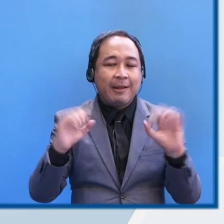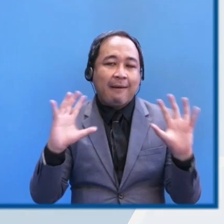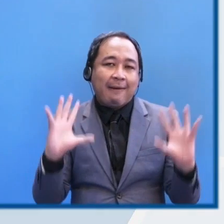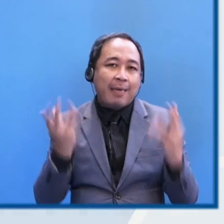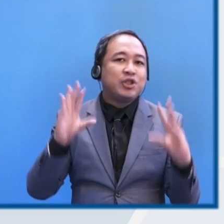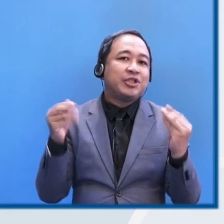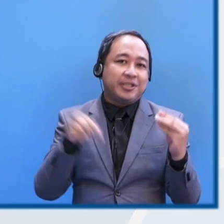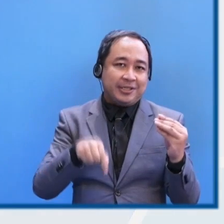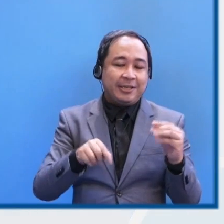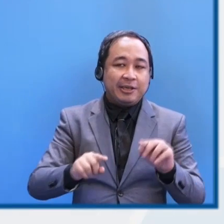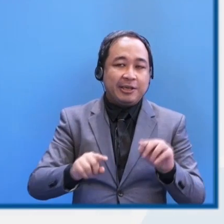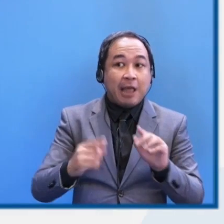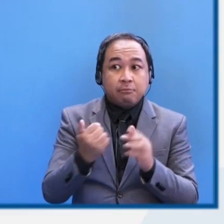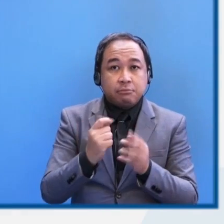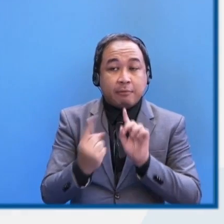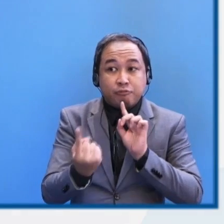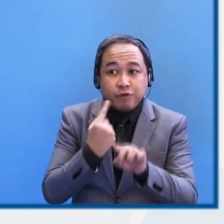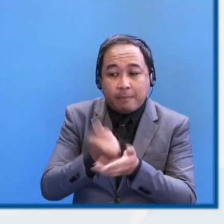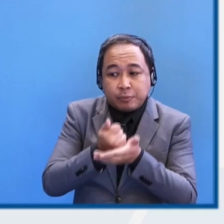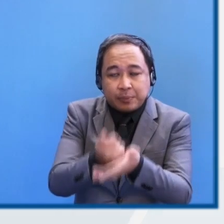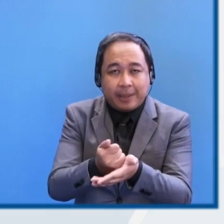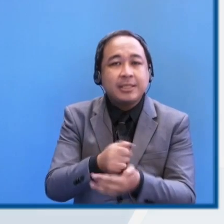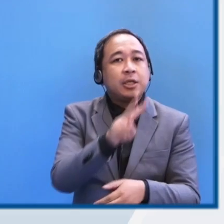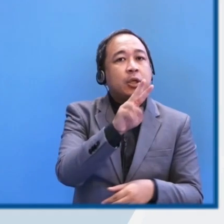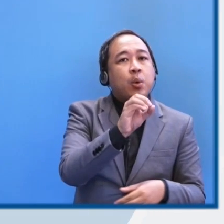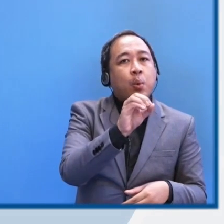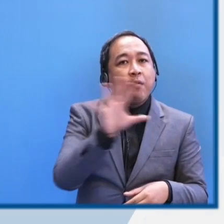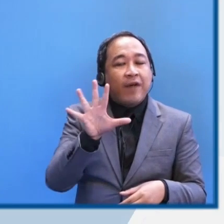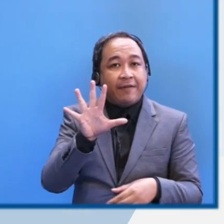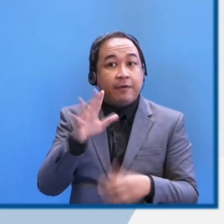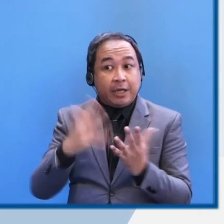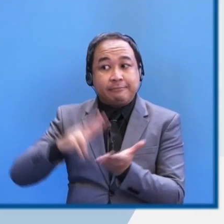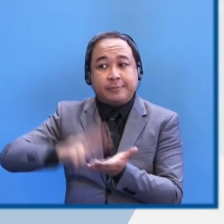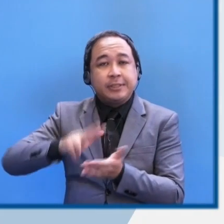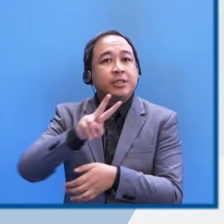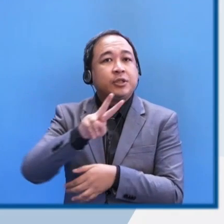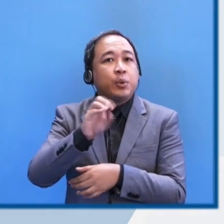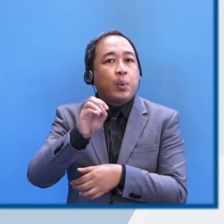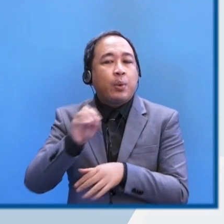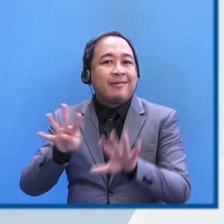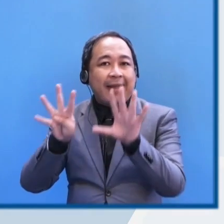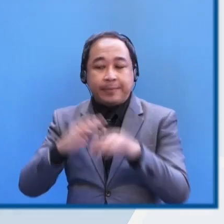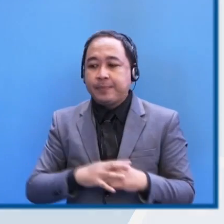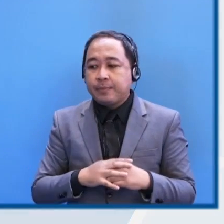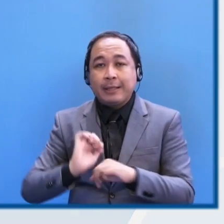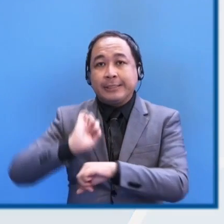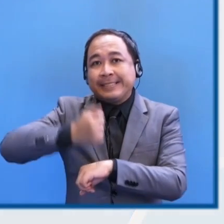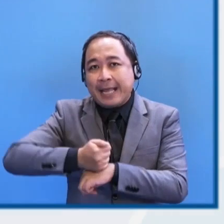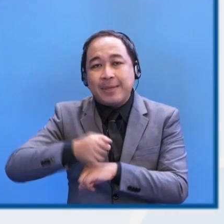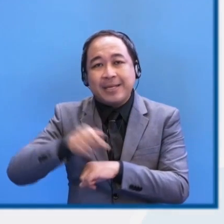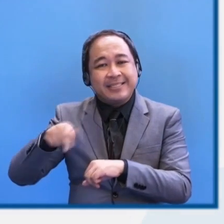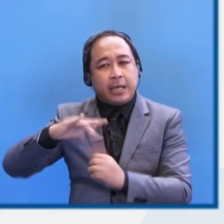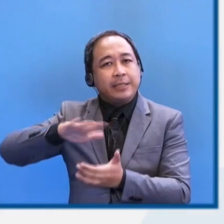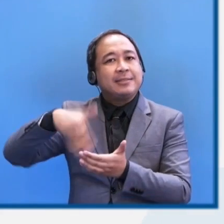in 2005 and its adoption in 2009, the establishment of the AHA Center in 2011,